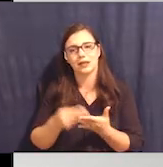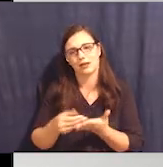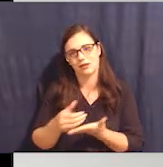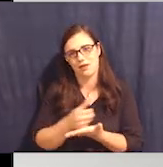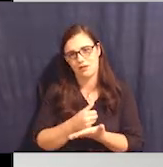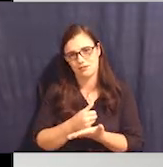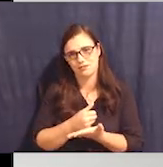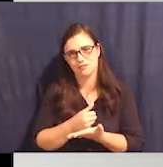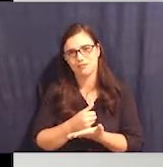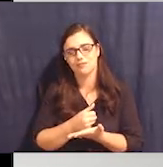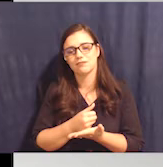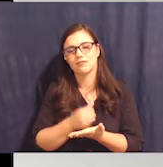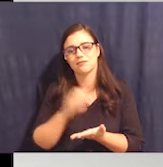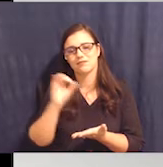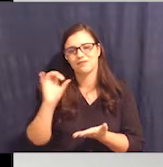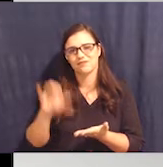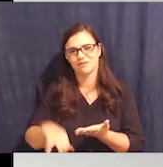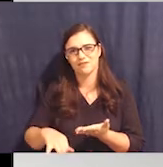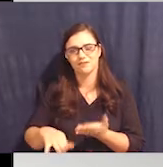family income is